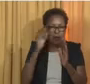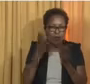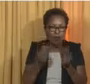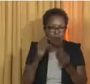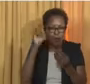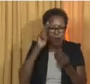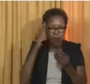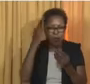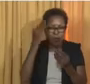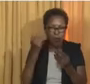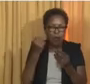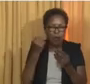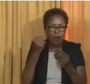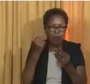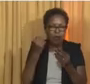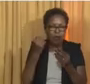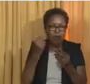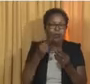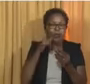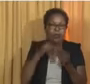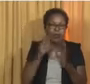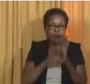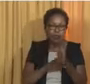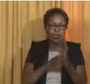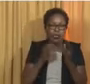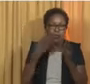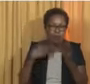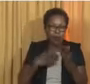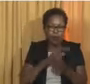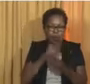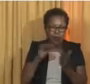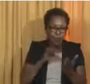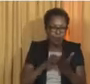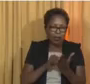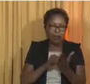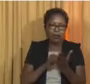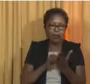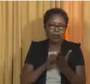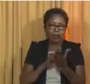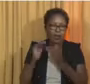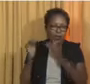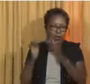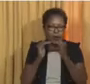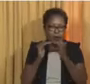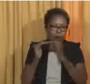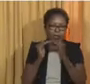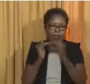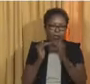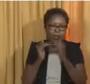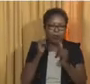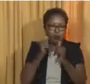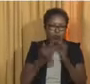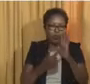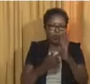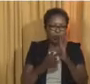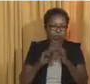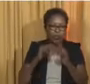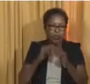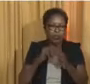dispensation that is people-centered, our nascent democracy that respects the doctrine of separation of powers